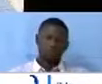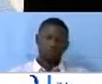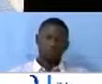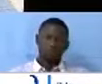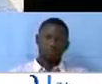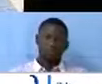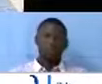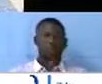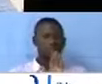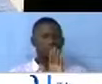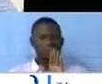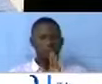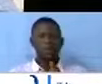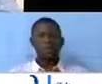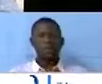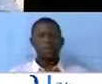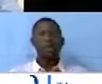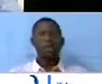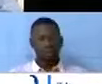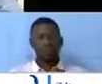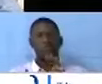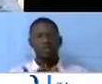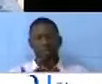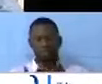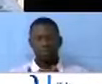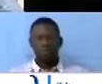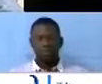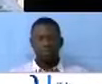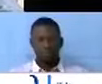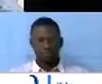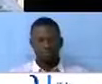interpretation. Please go ahead.